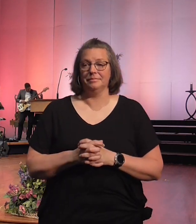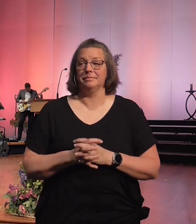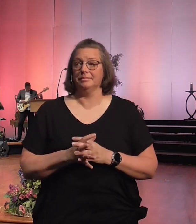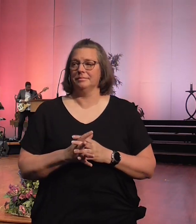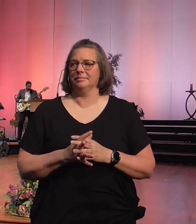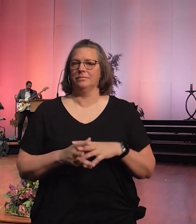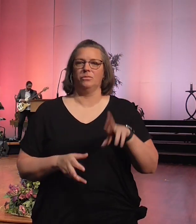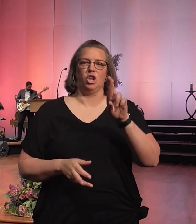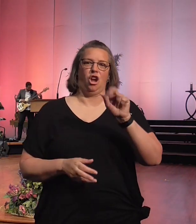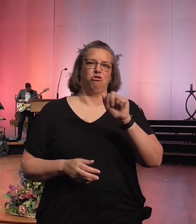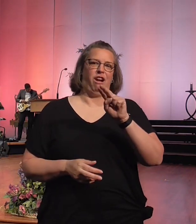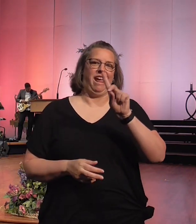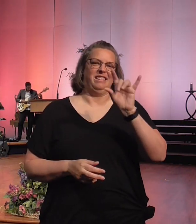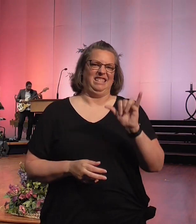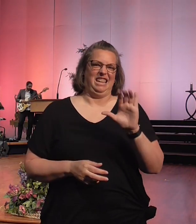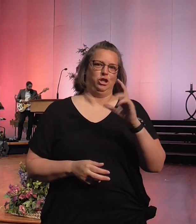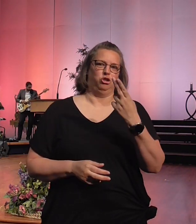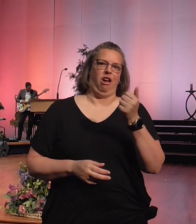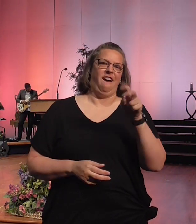Randy Chavez.